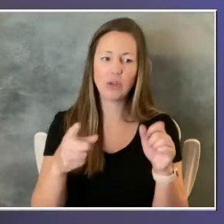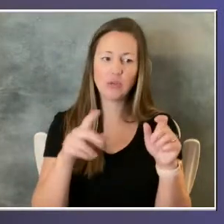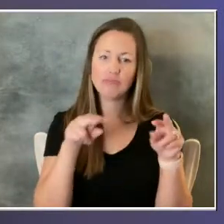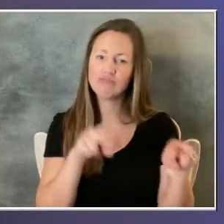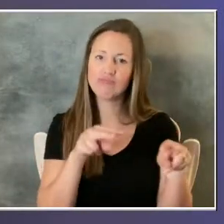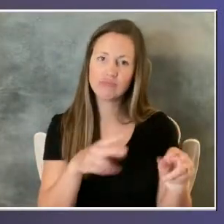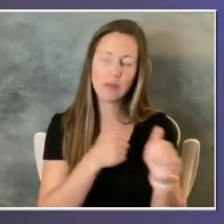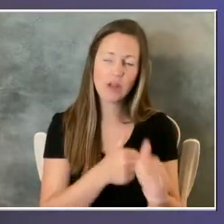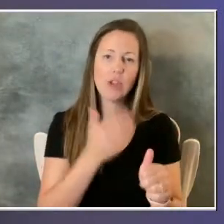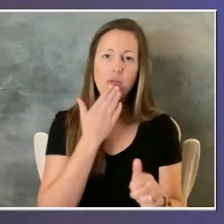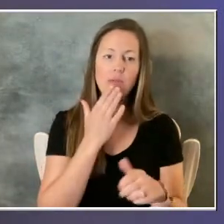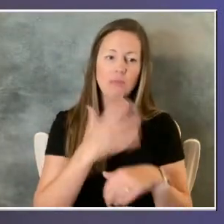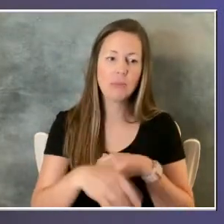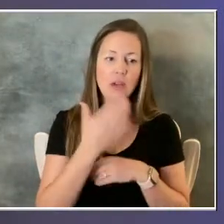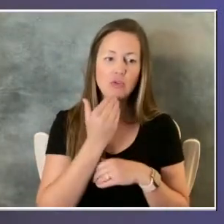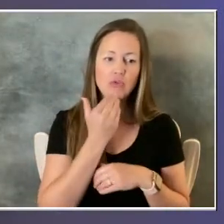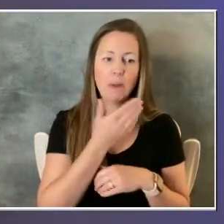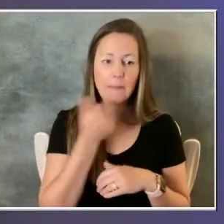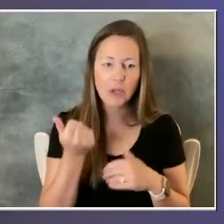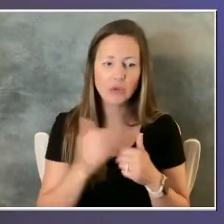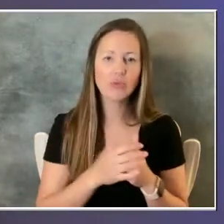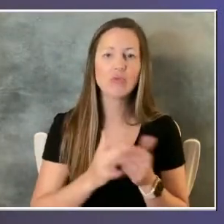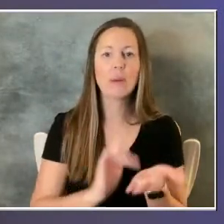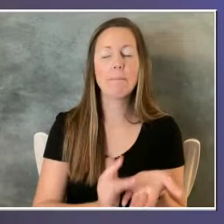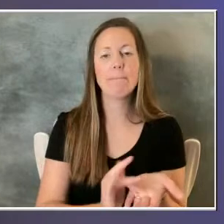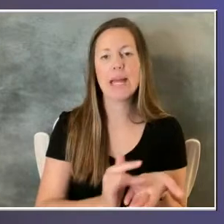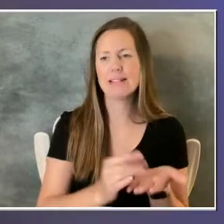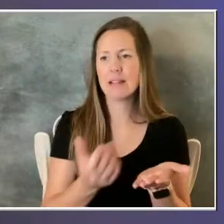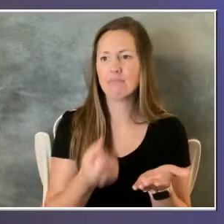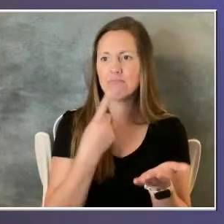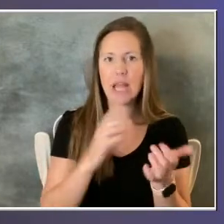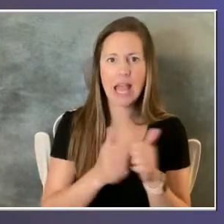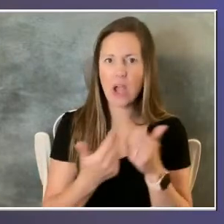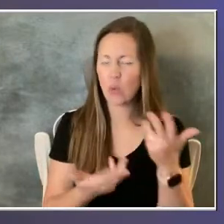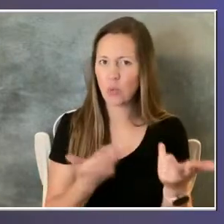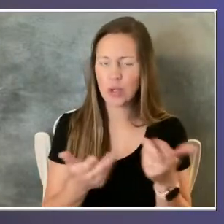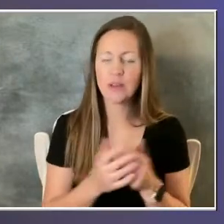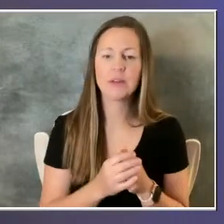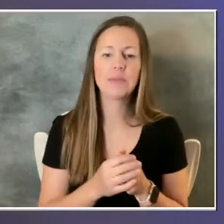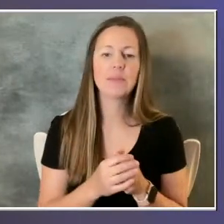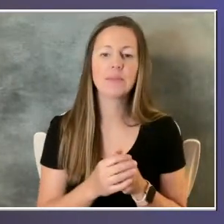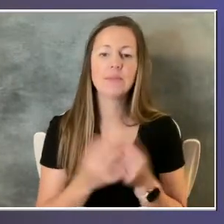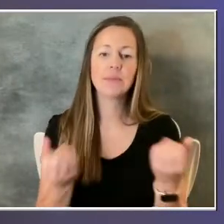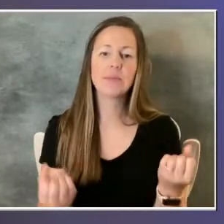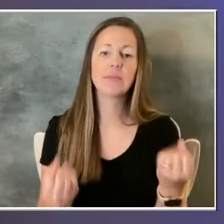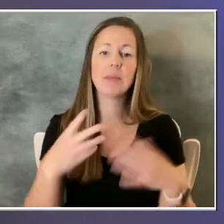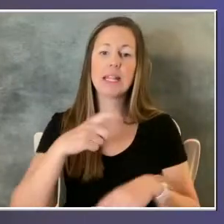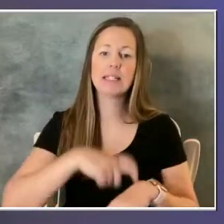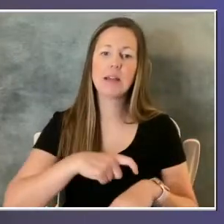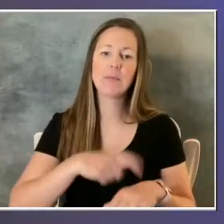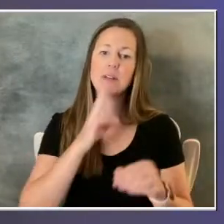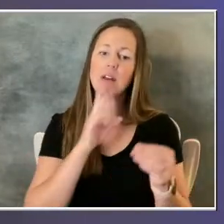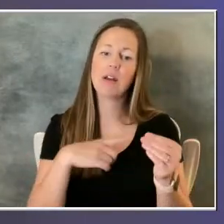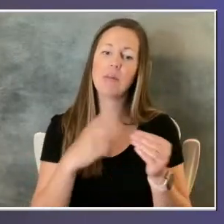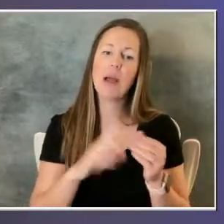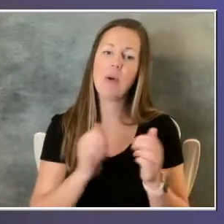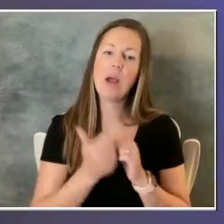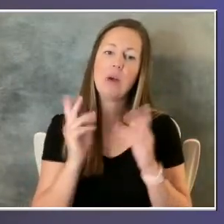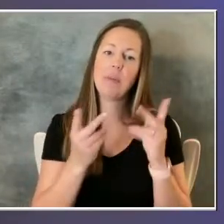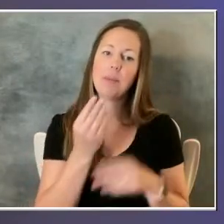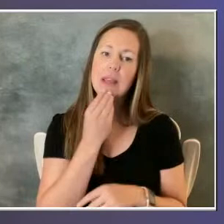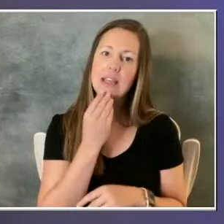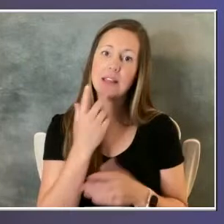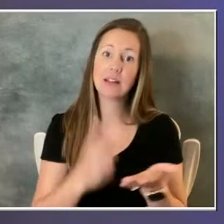take medication? A lot of time people, we talk through how they eat. And sometimes people would tell me, say, I